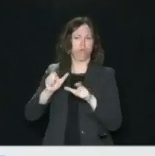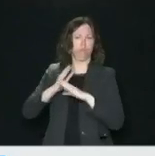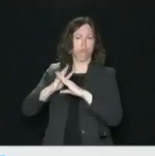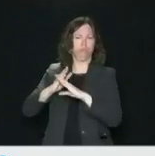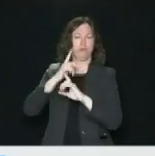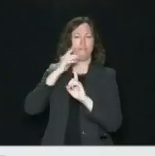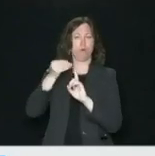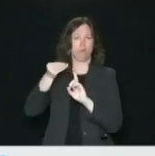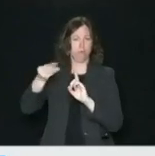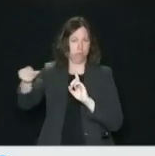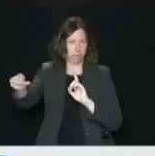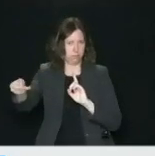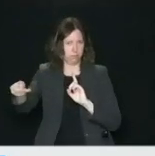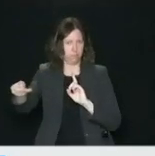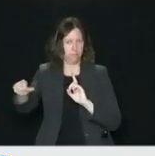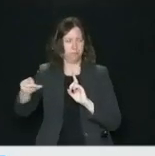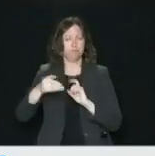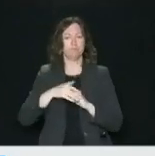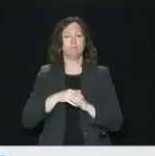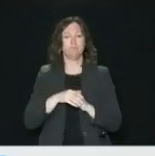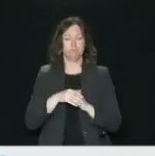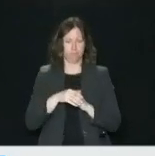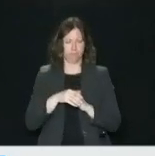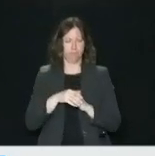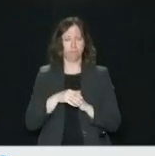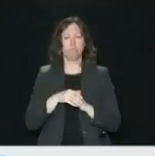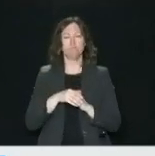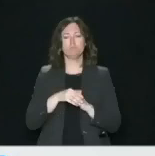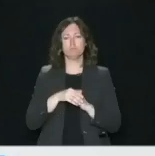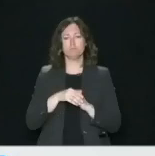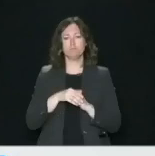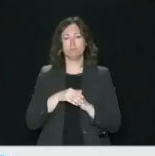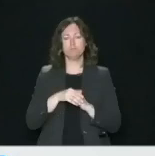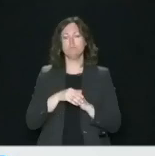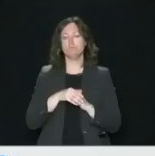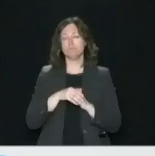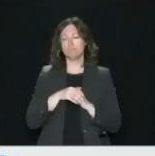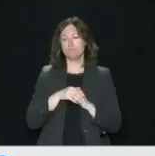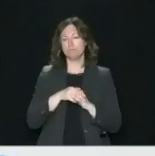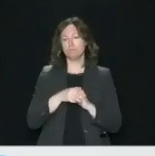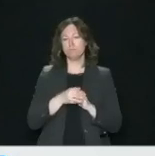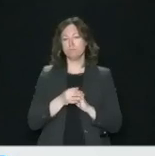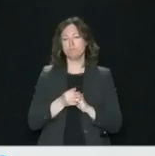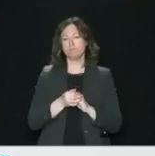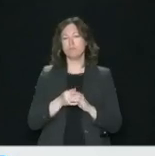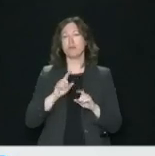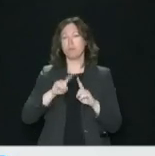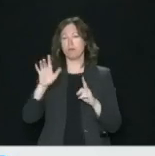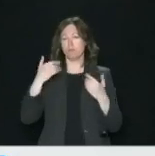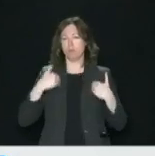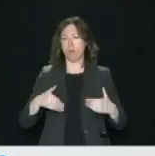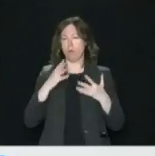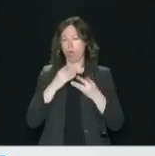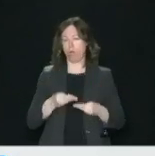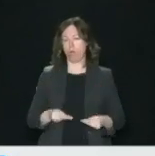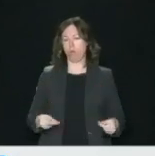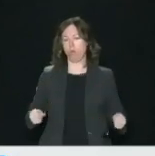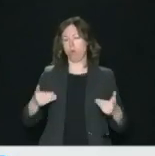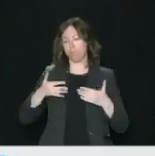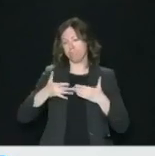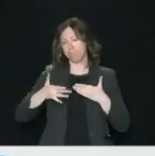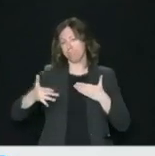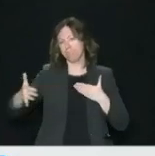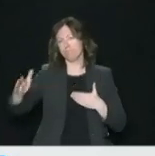those policies are under evaluation or review, including, for example, the